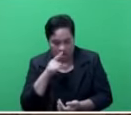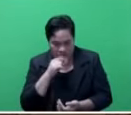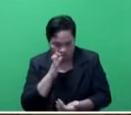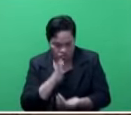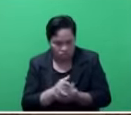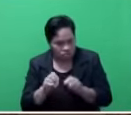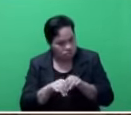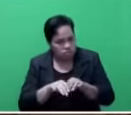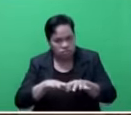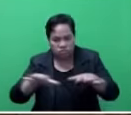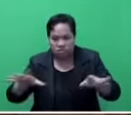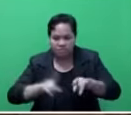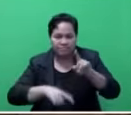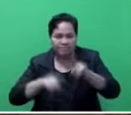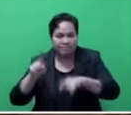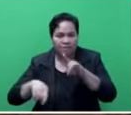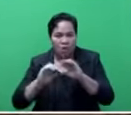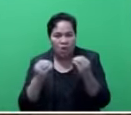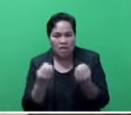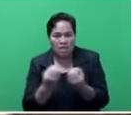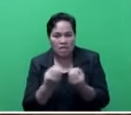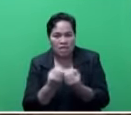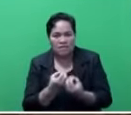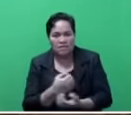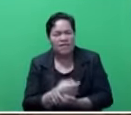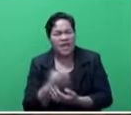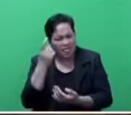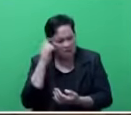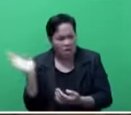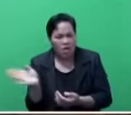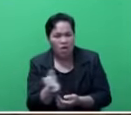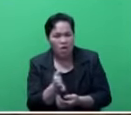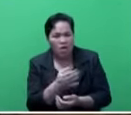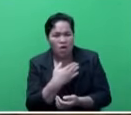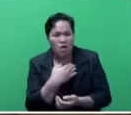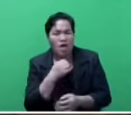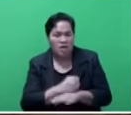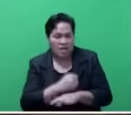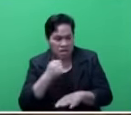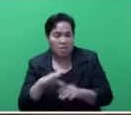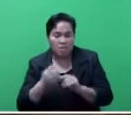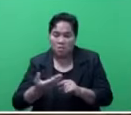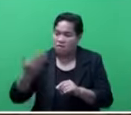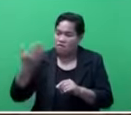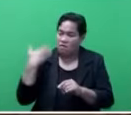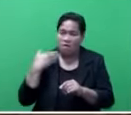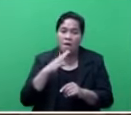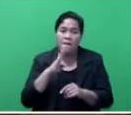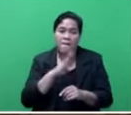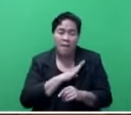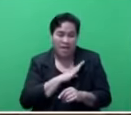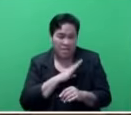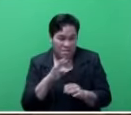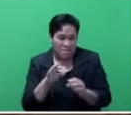across the board in all kinds of organizations. I think all governments have tried to do this. governments before the Bainimarama government,